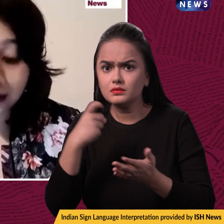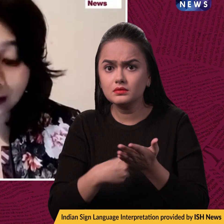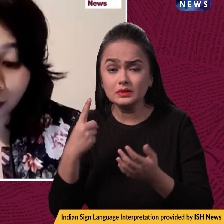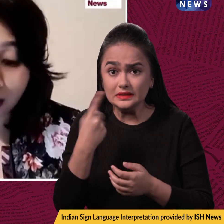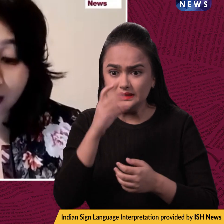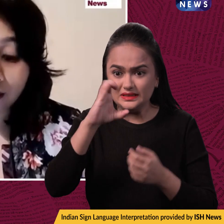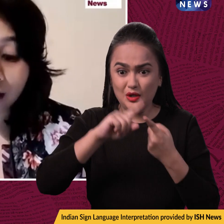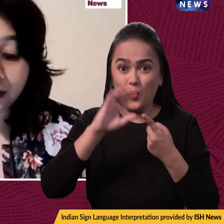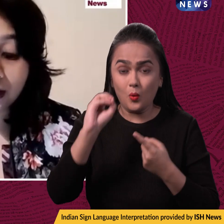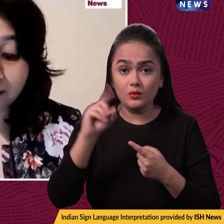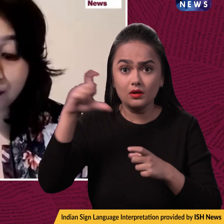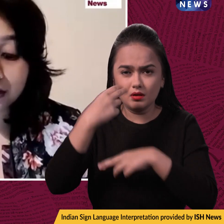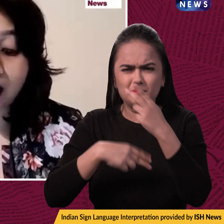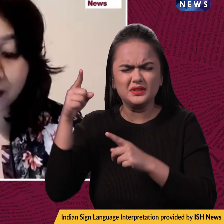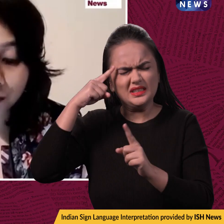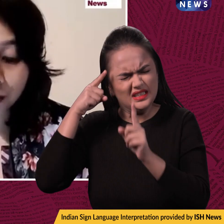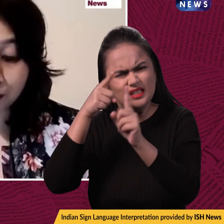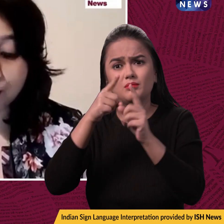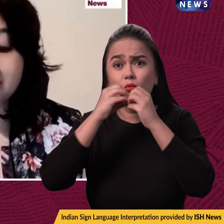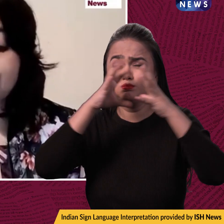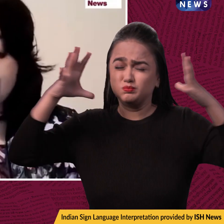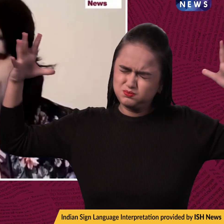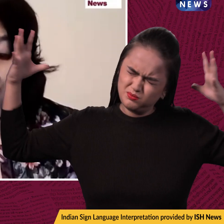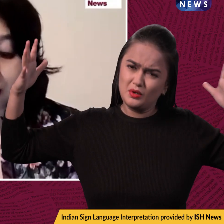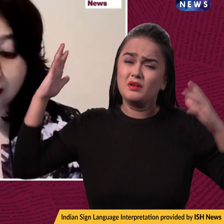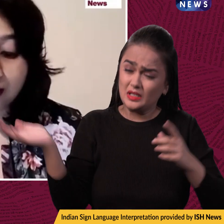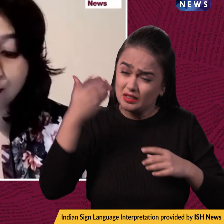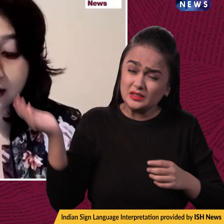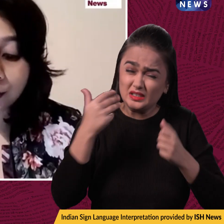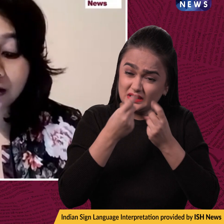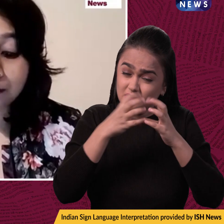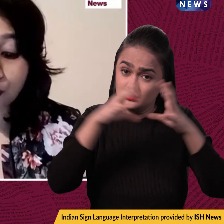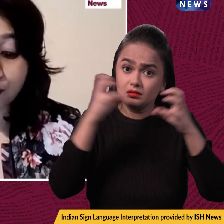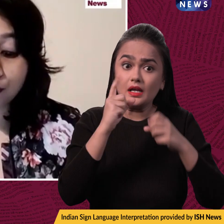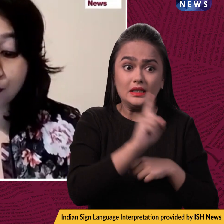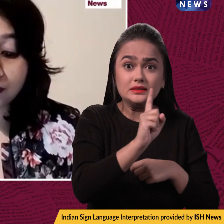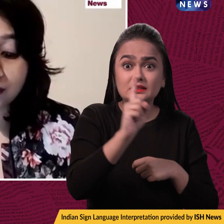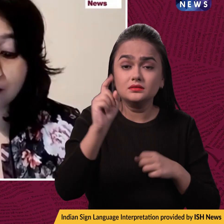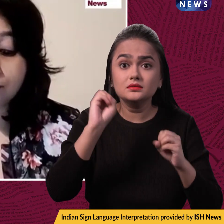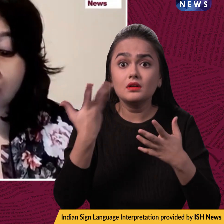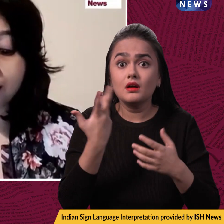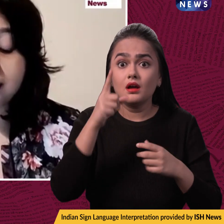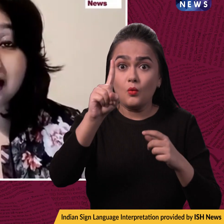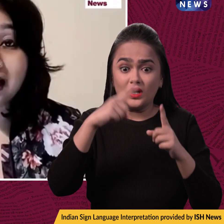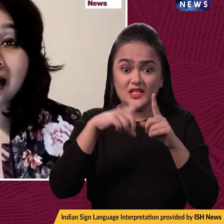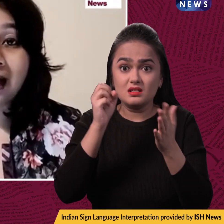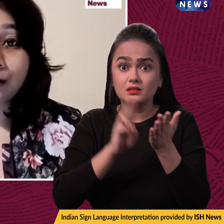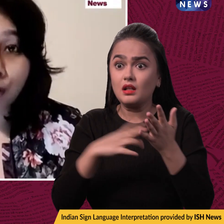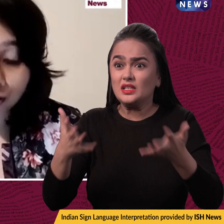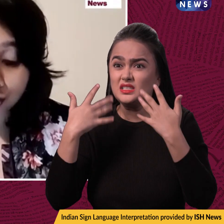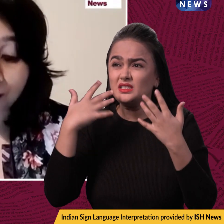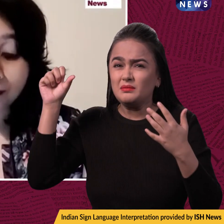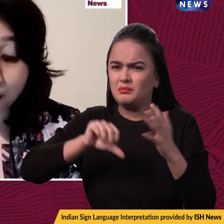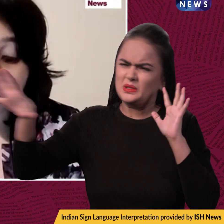startup CEO, the company aims to build larger balloons within 2 years that could each be deployed to remove a ton of carbon a day at